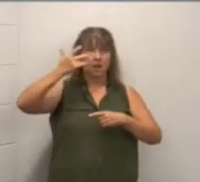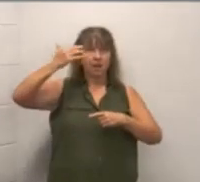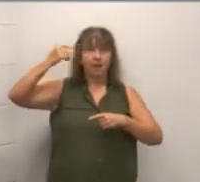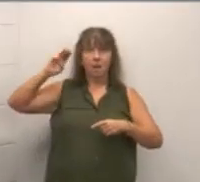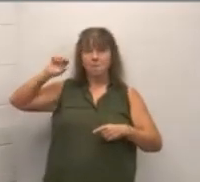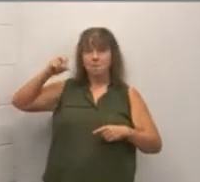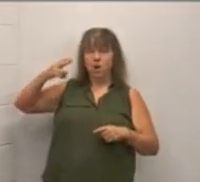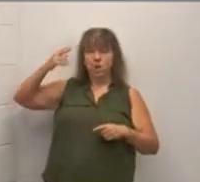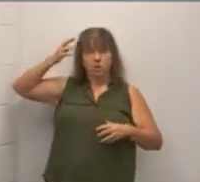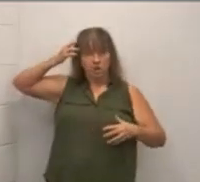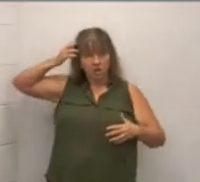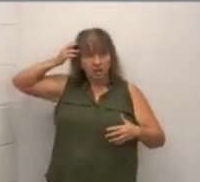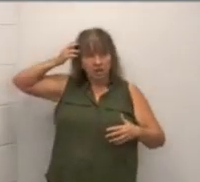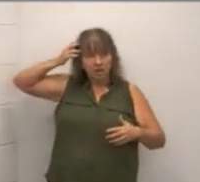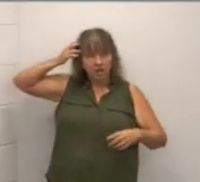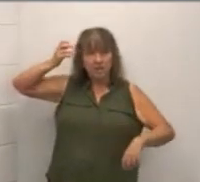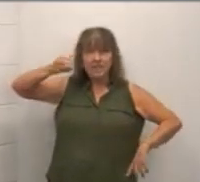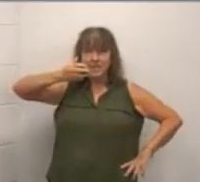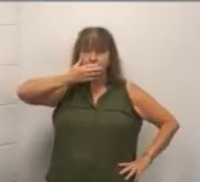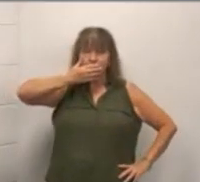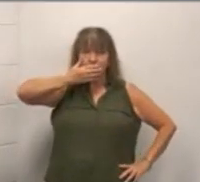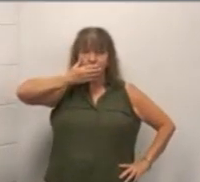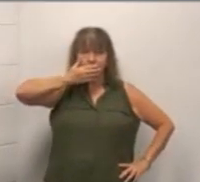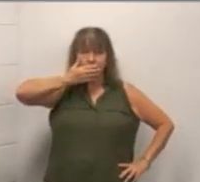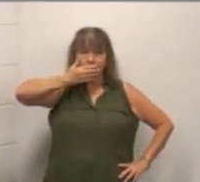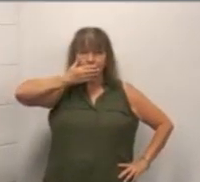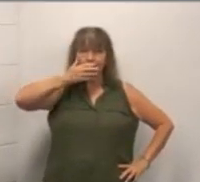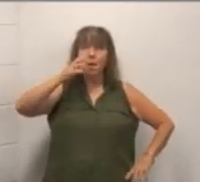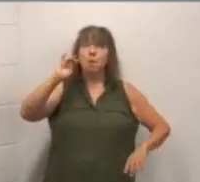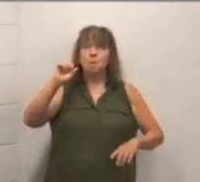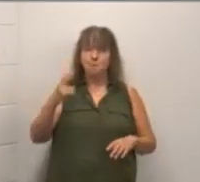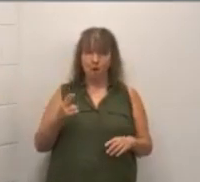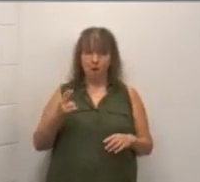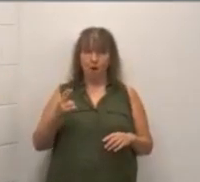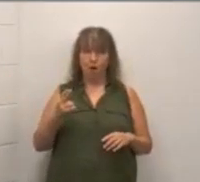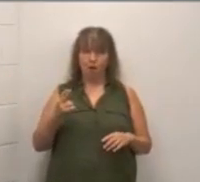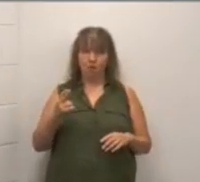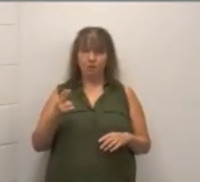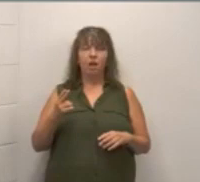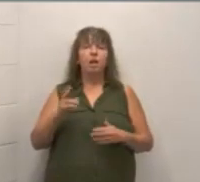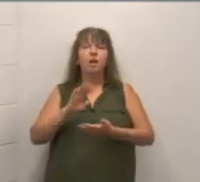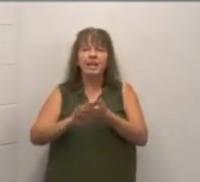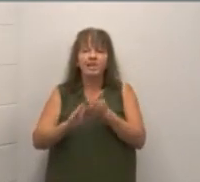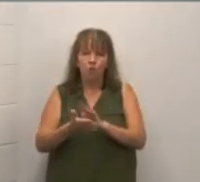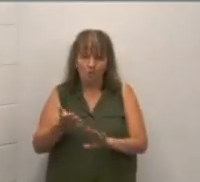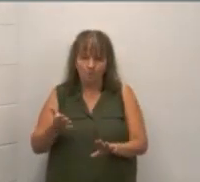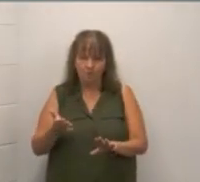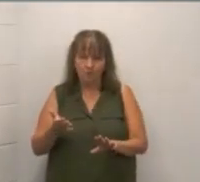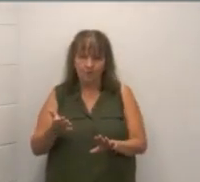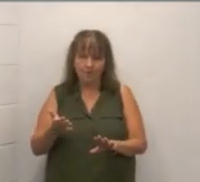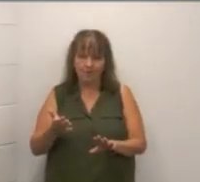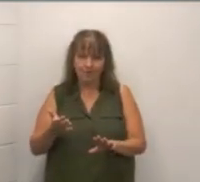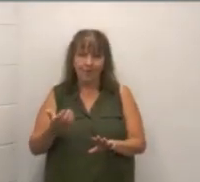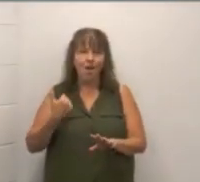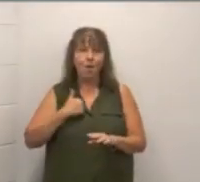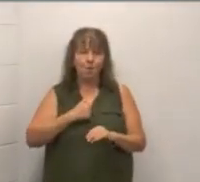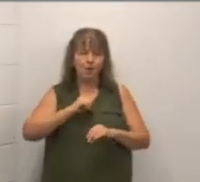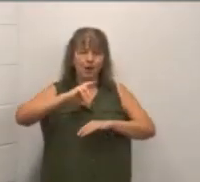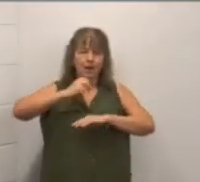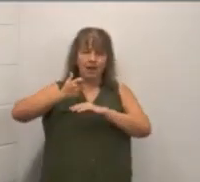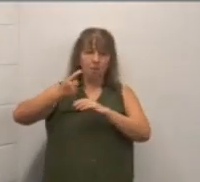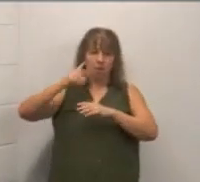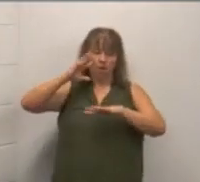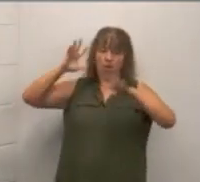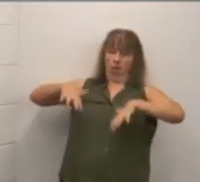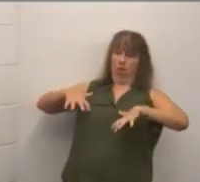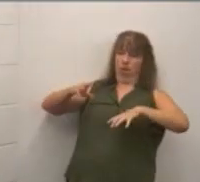that we are internally well beyond that. We have set up systems and structures